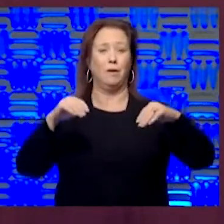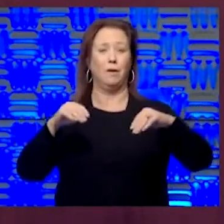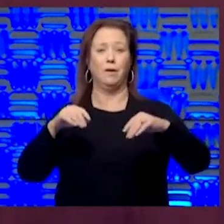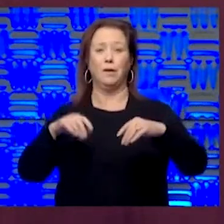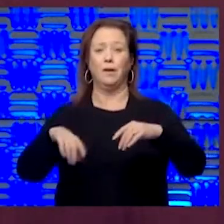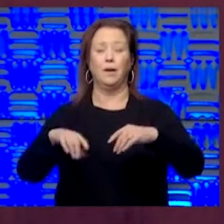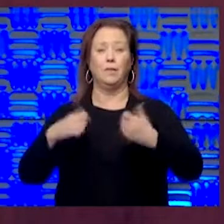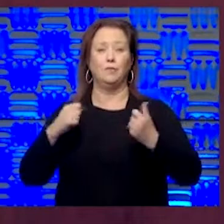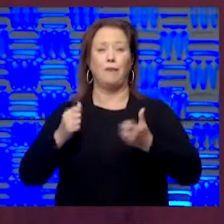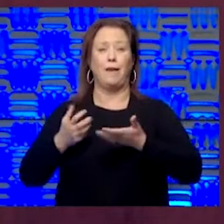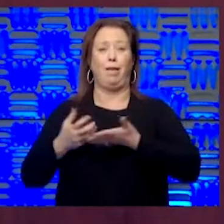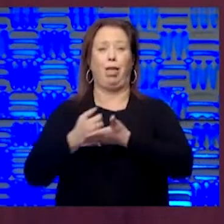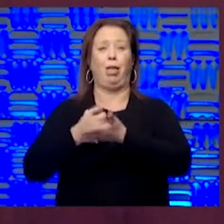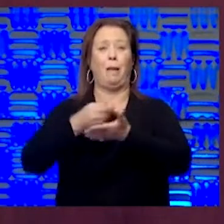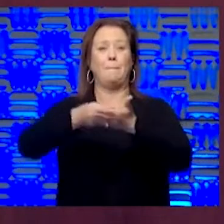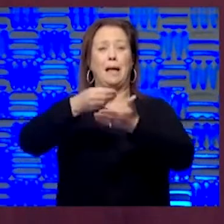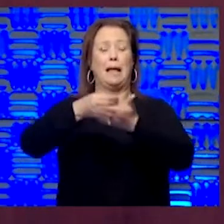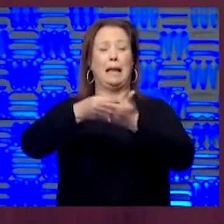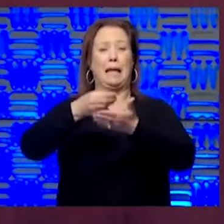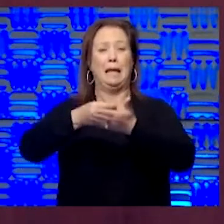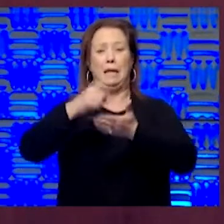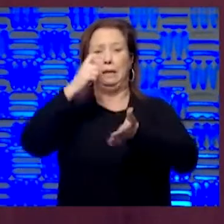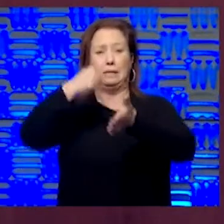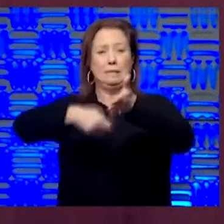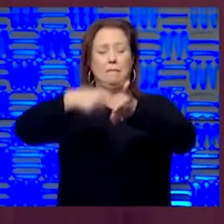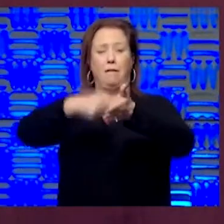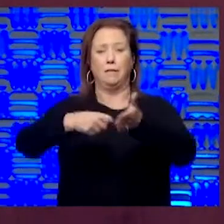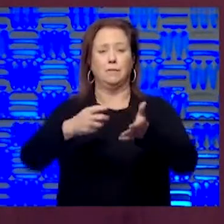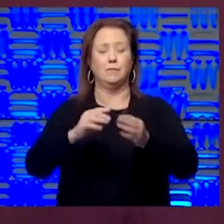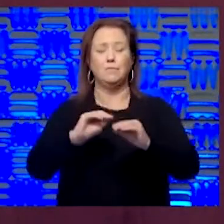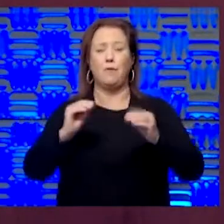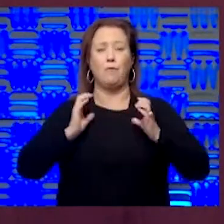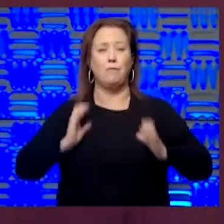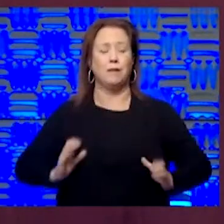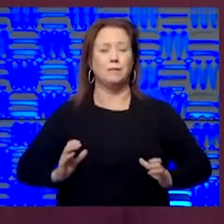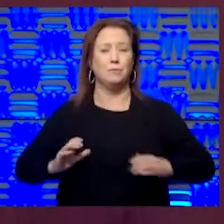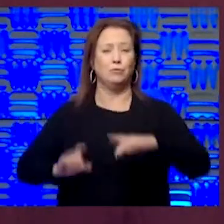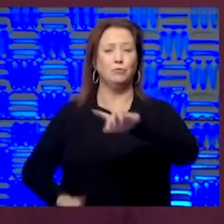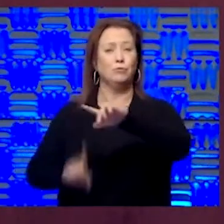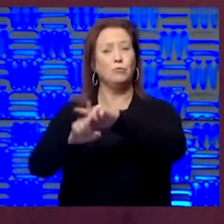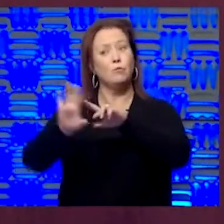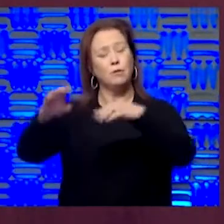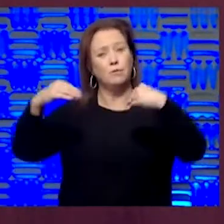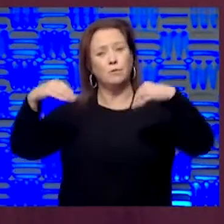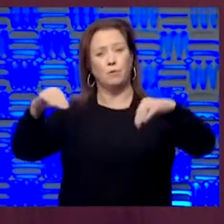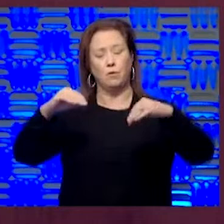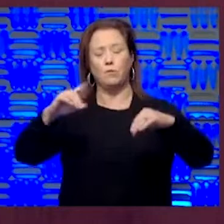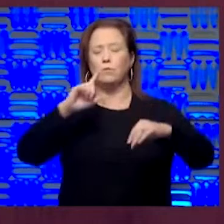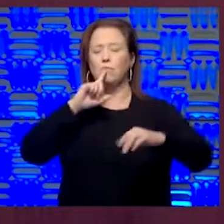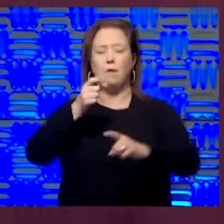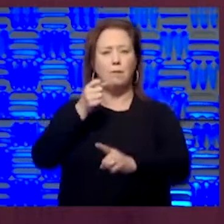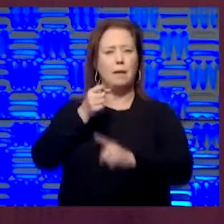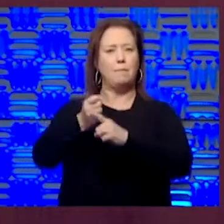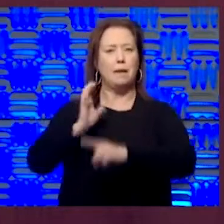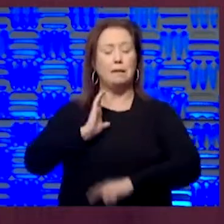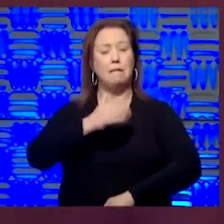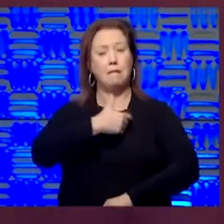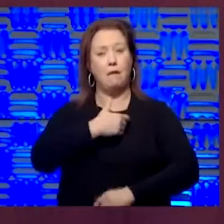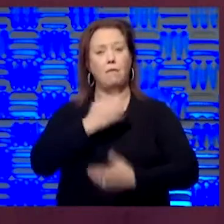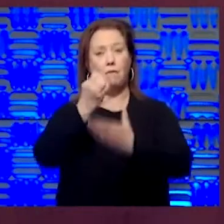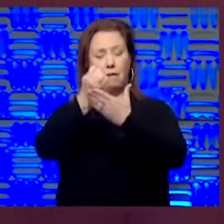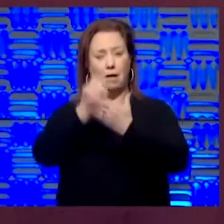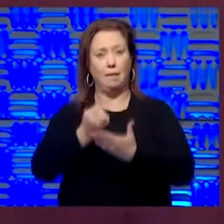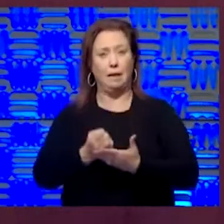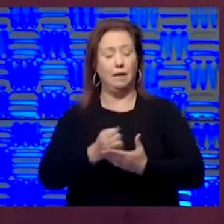GoFundMe to try and help because of the cost without customers. I mean, there is a real toll on society, and I think whether